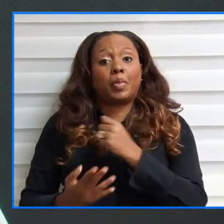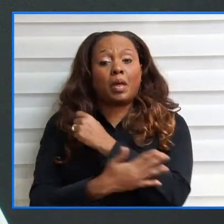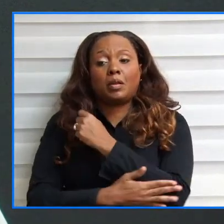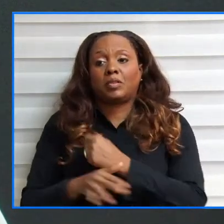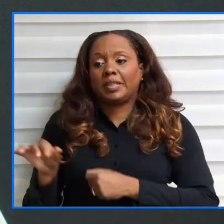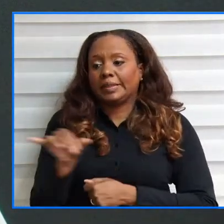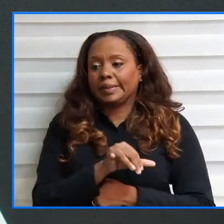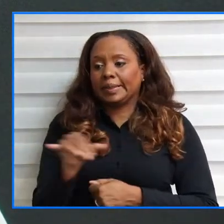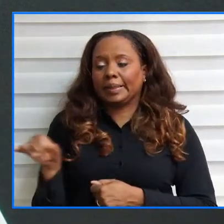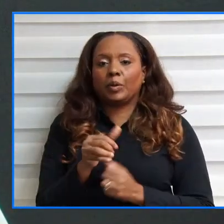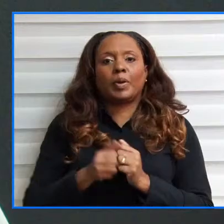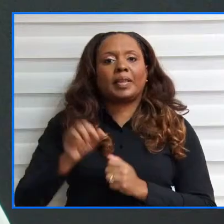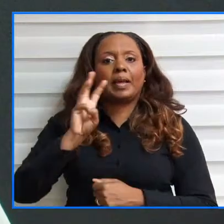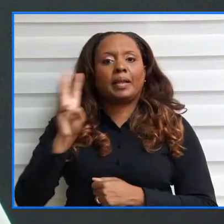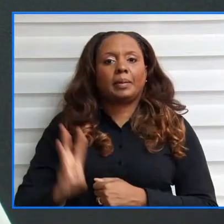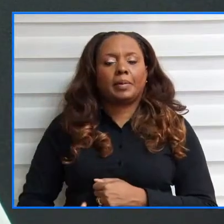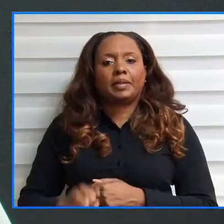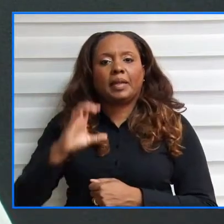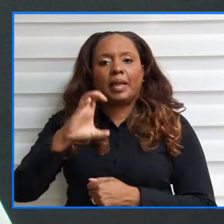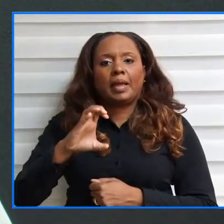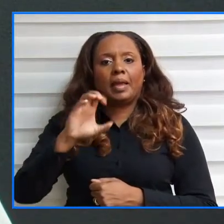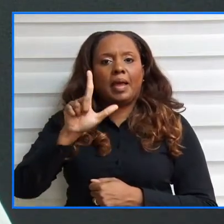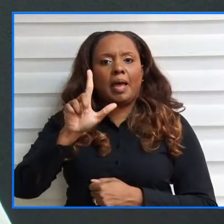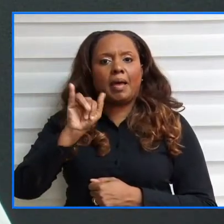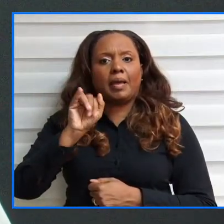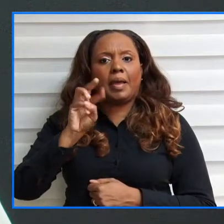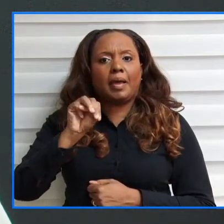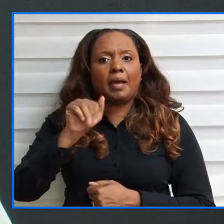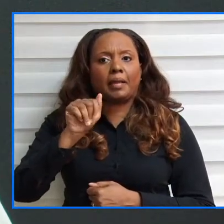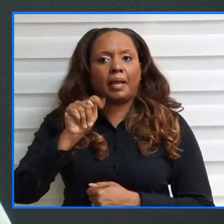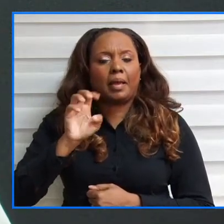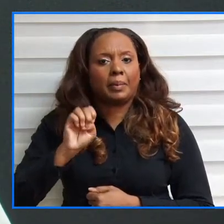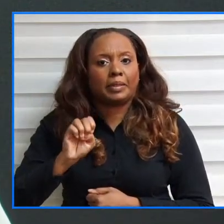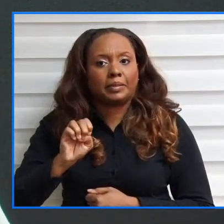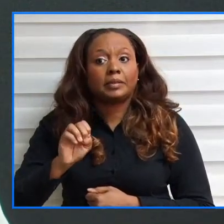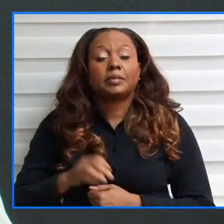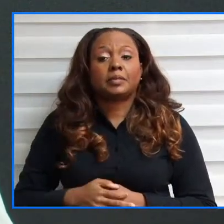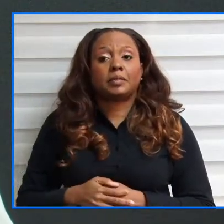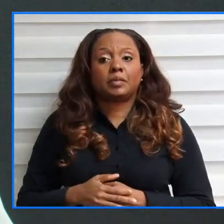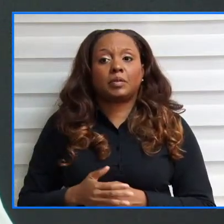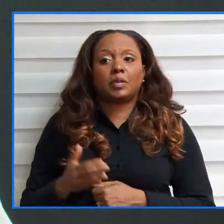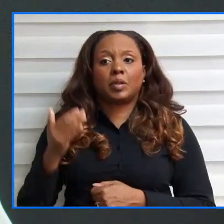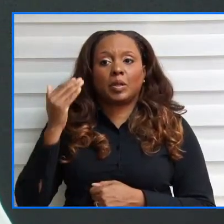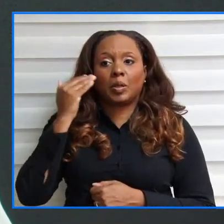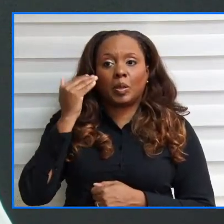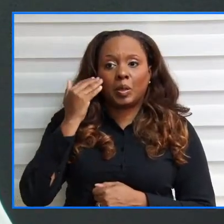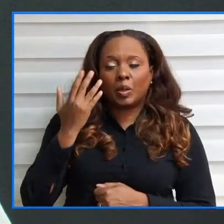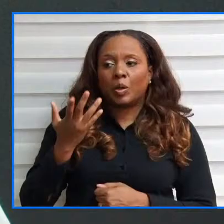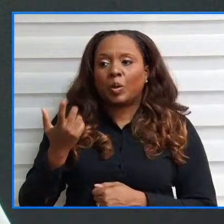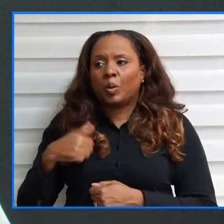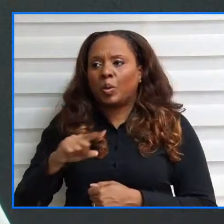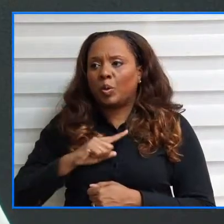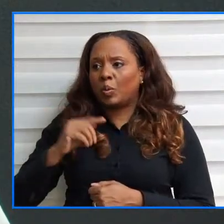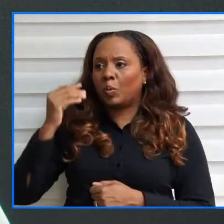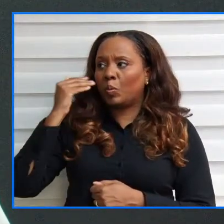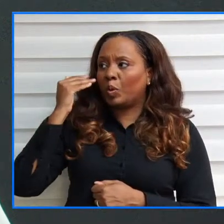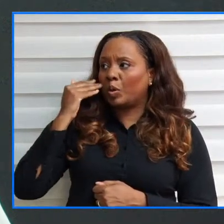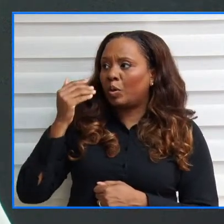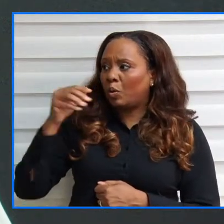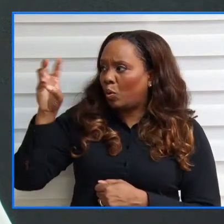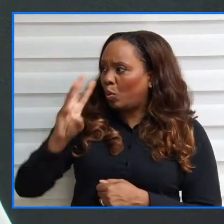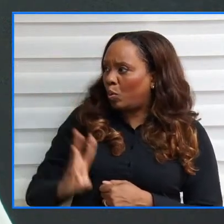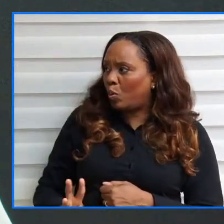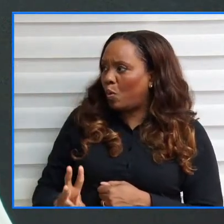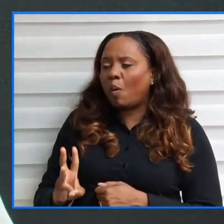fall regrettably in that frontline area between the tropics of Cancer and Capricorn that are now on the front line of